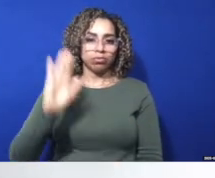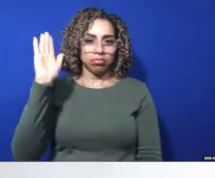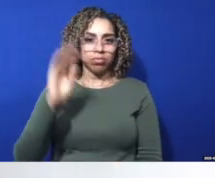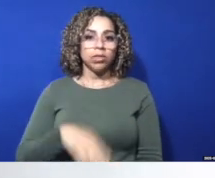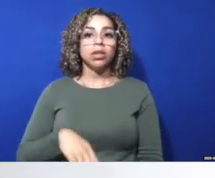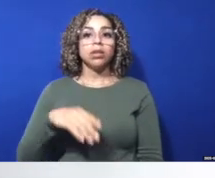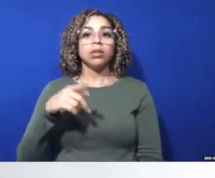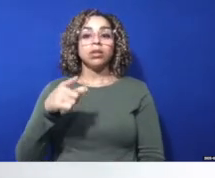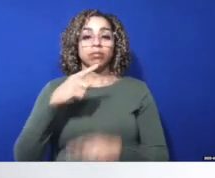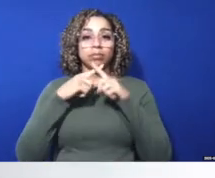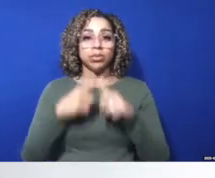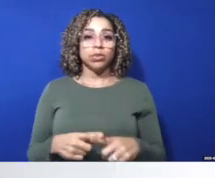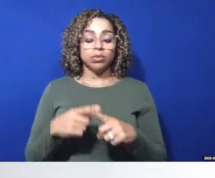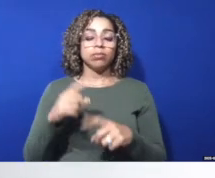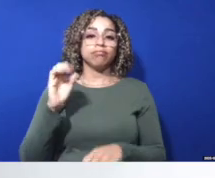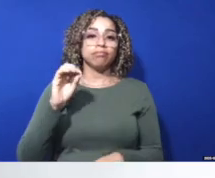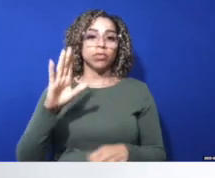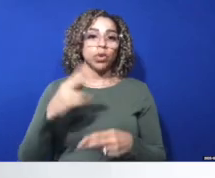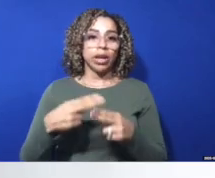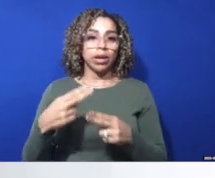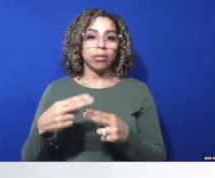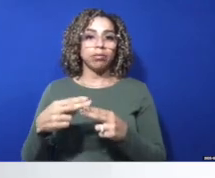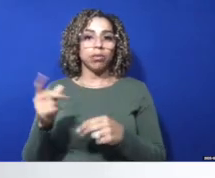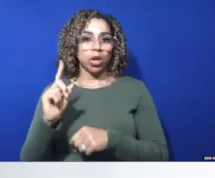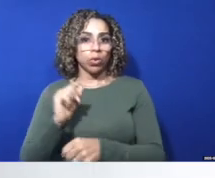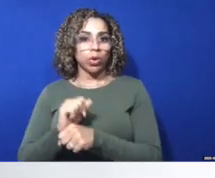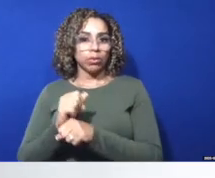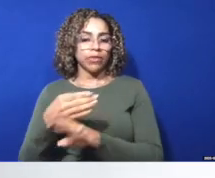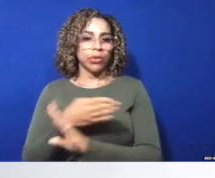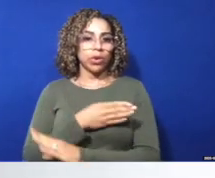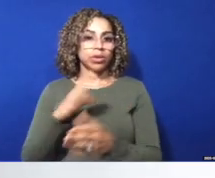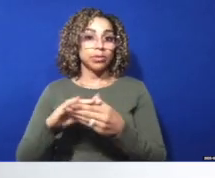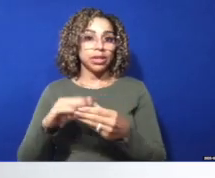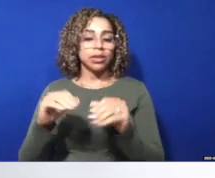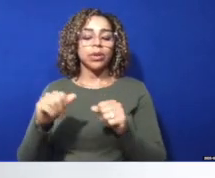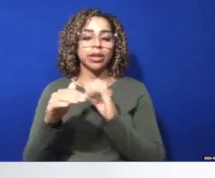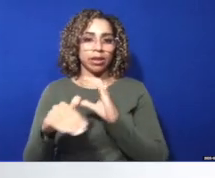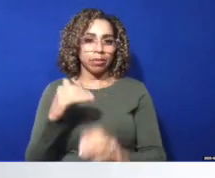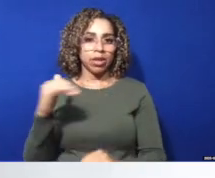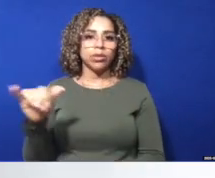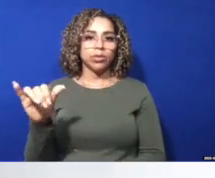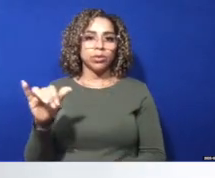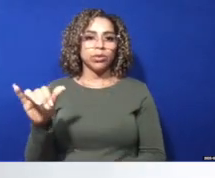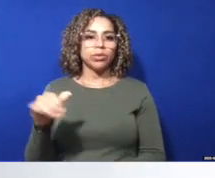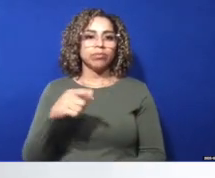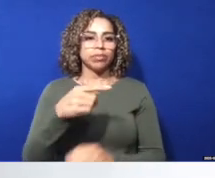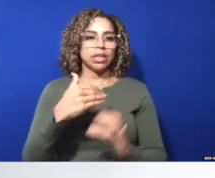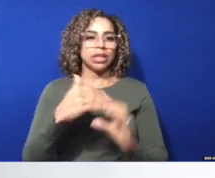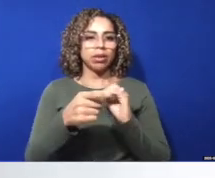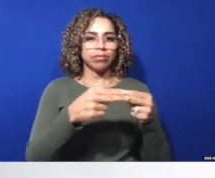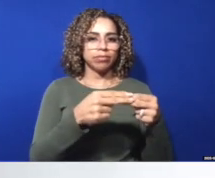before speaking, and you're also welcome to email questions at the email you see on the slide, clean transportation incentives